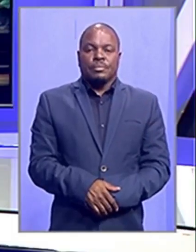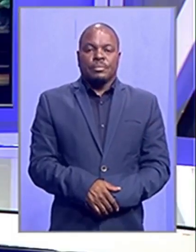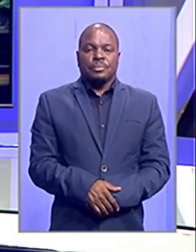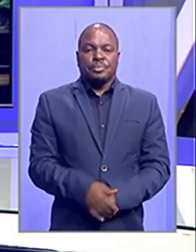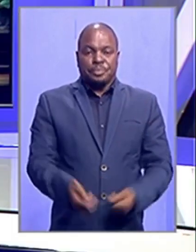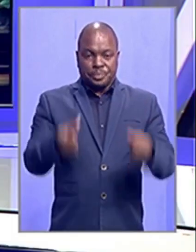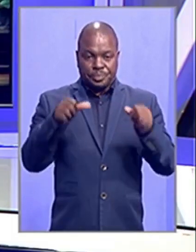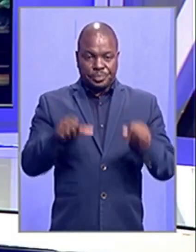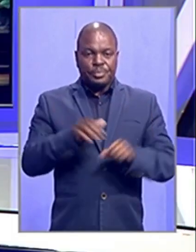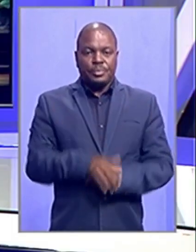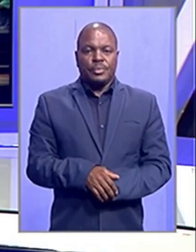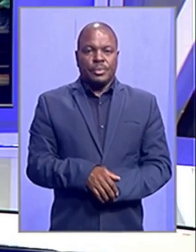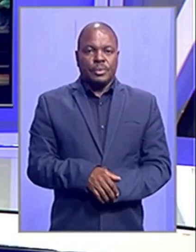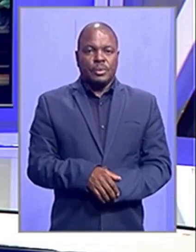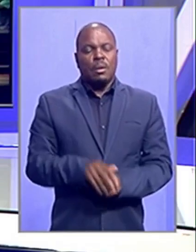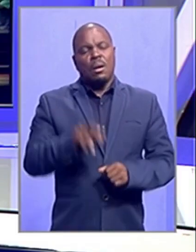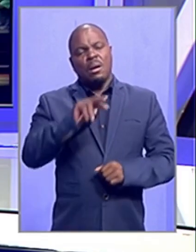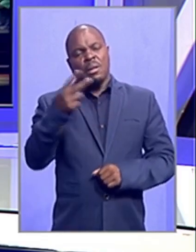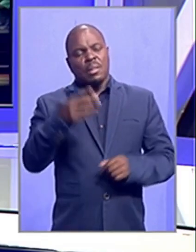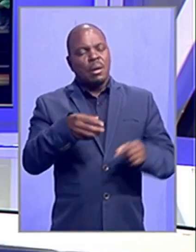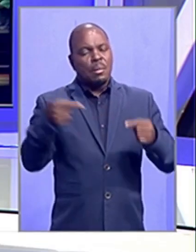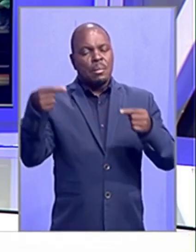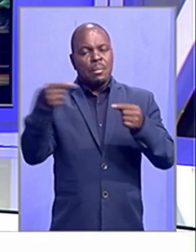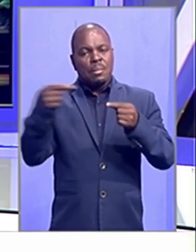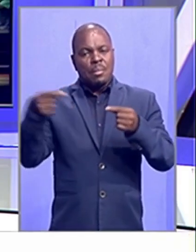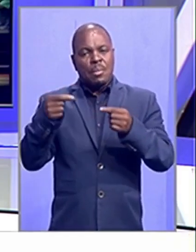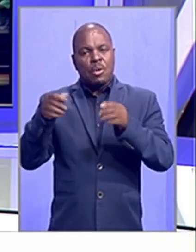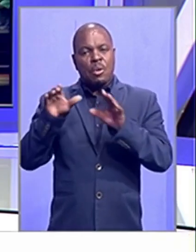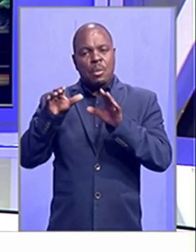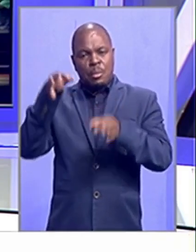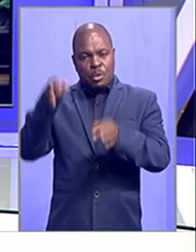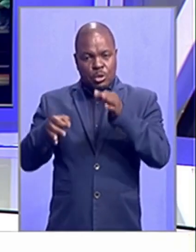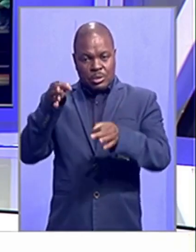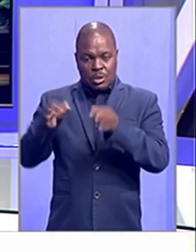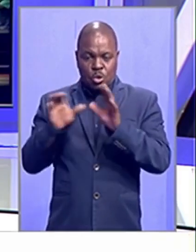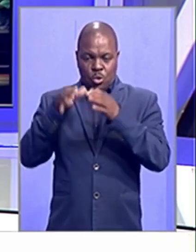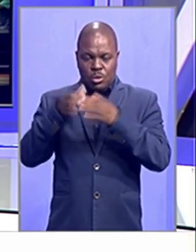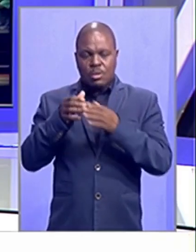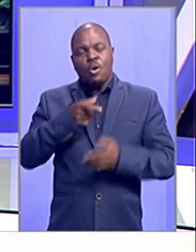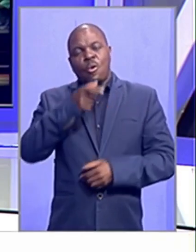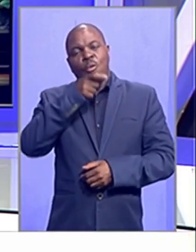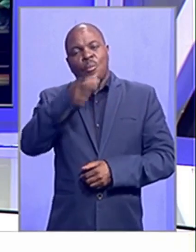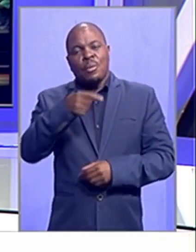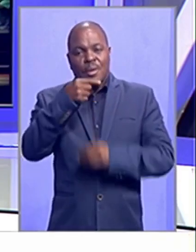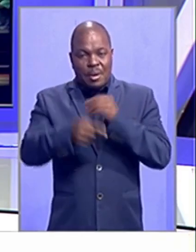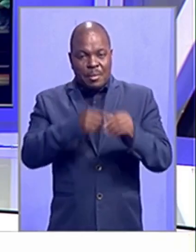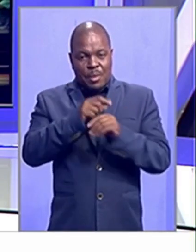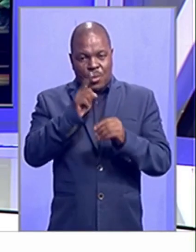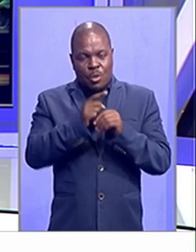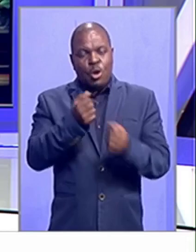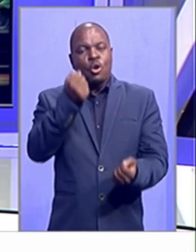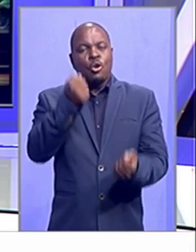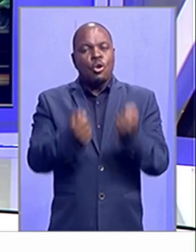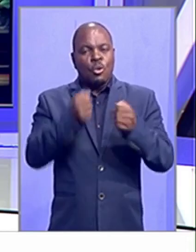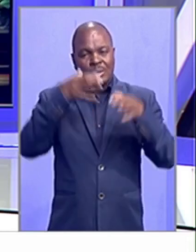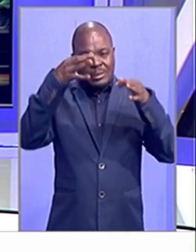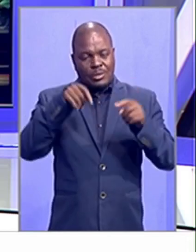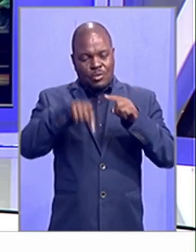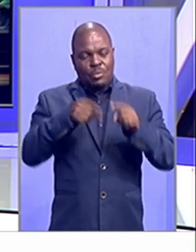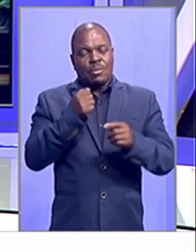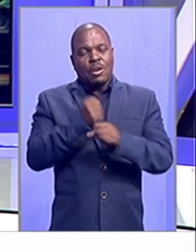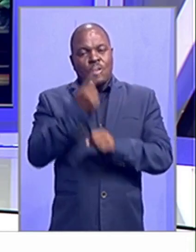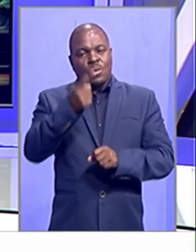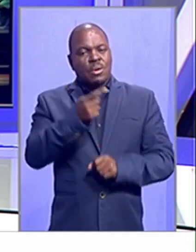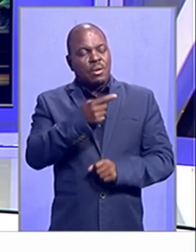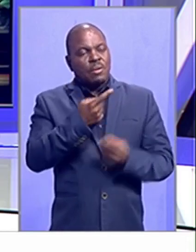Go sa le bjalo mekgatlo e mengwe ya dipolotiki e ntšhitše maikutlo ka sephetho sa Kgorotsheko-kgolo ka Gauteng kgopelong